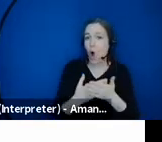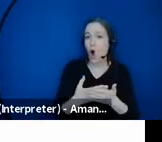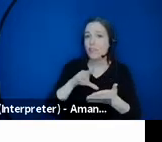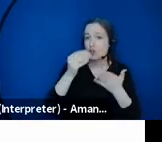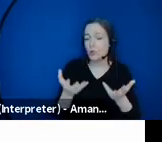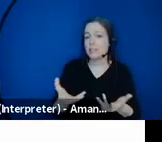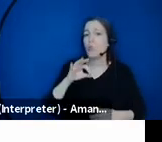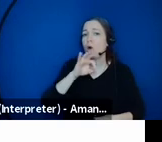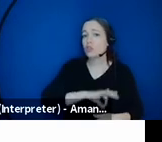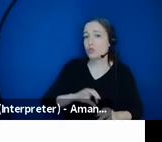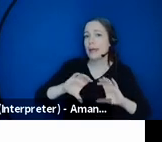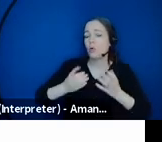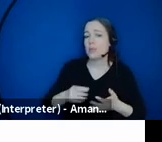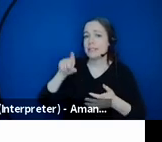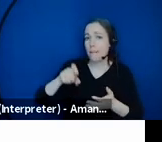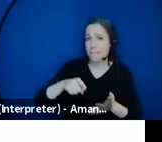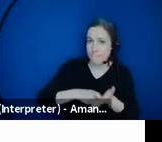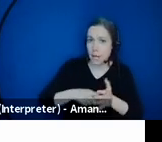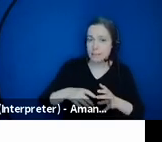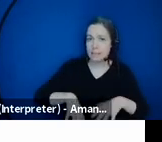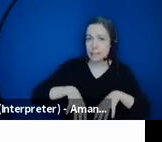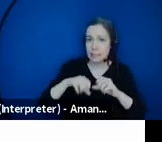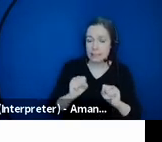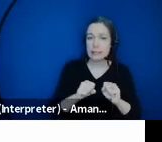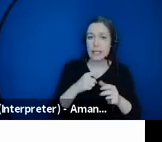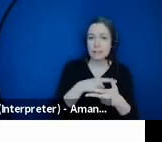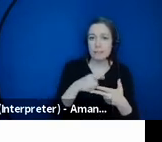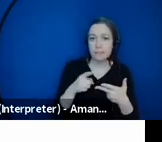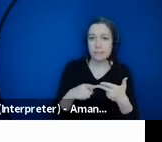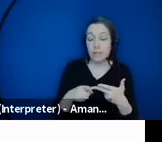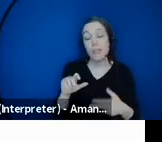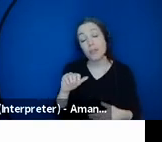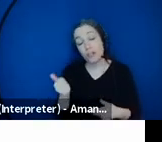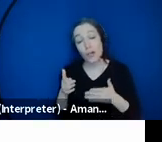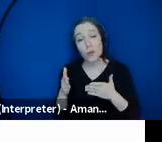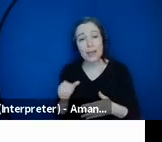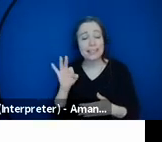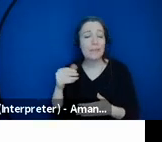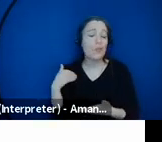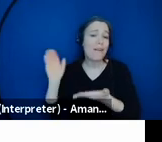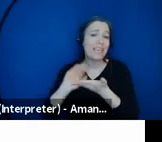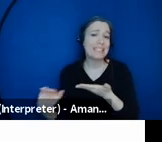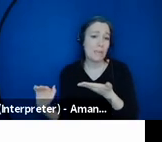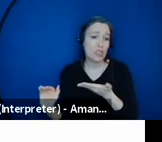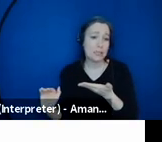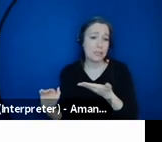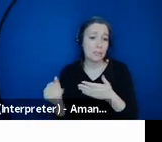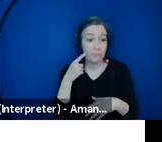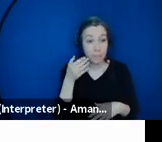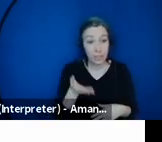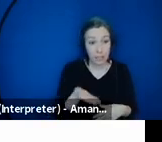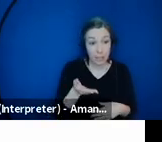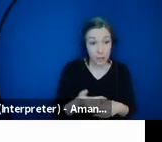However, there are some ways that you don't have to take placement testing if you have some exemptions. So going here to this next